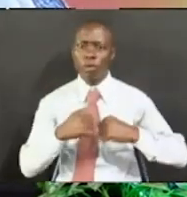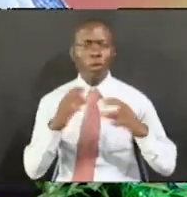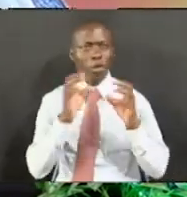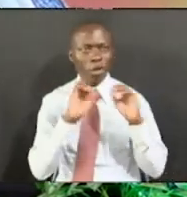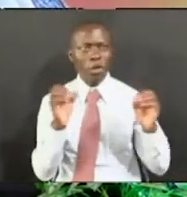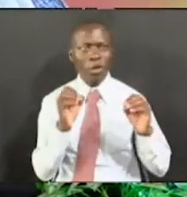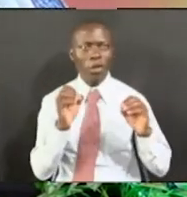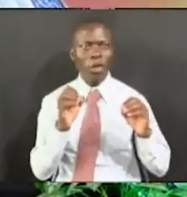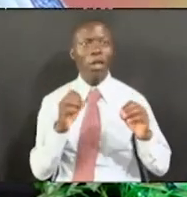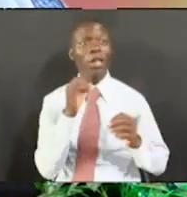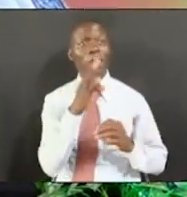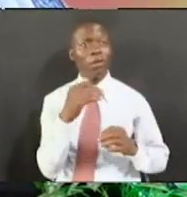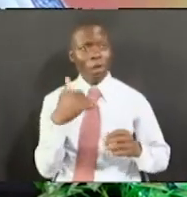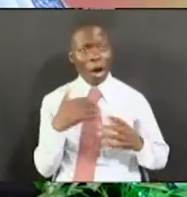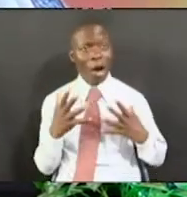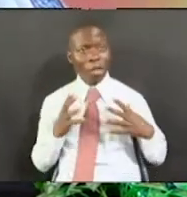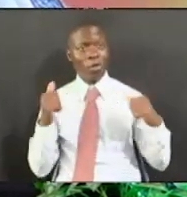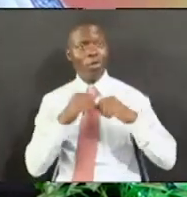are.